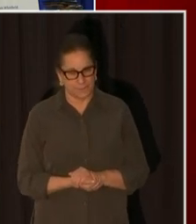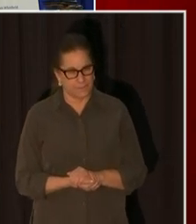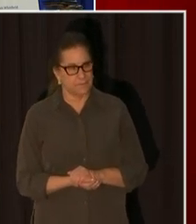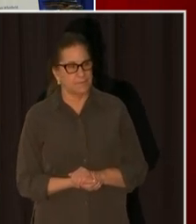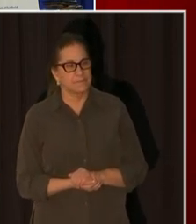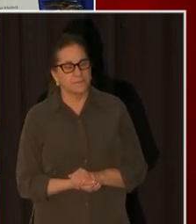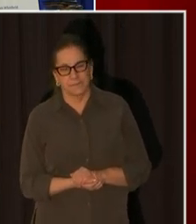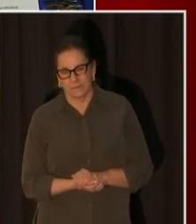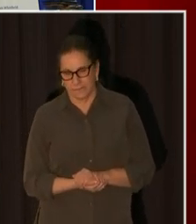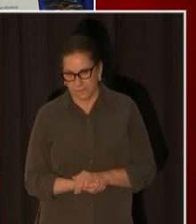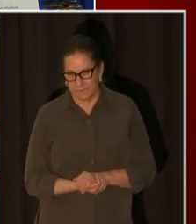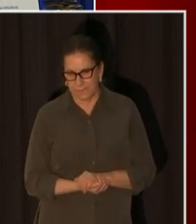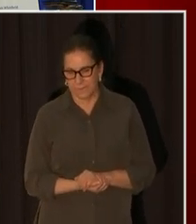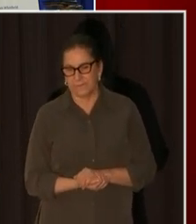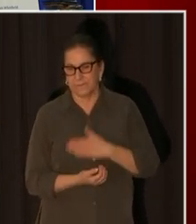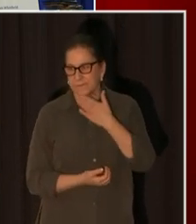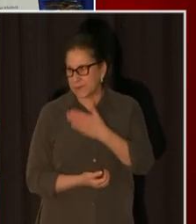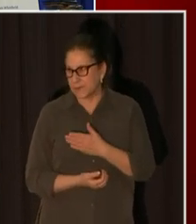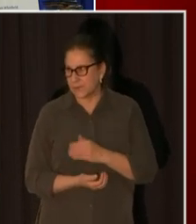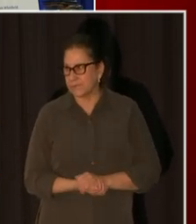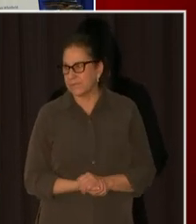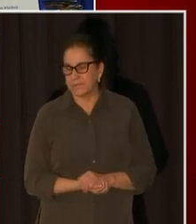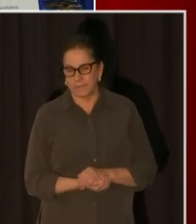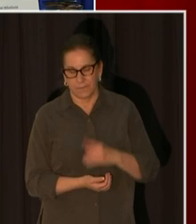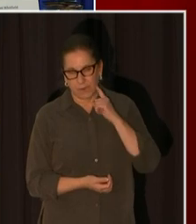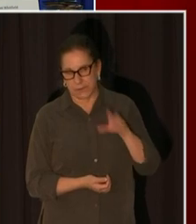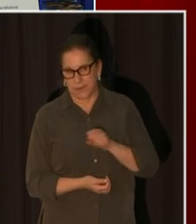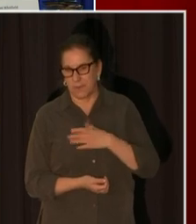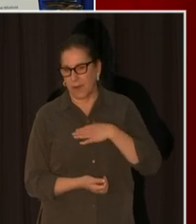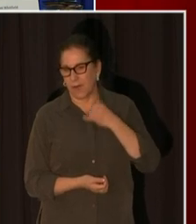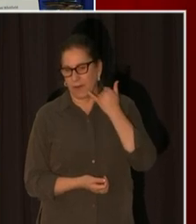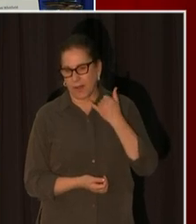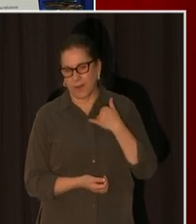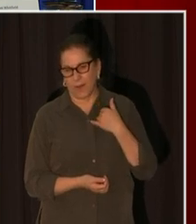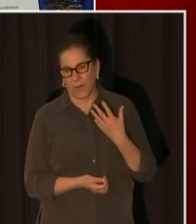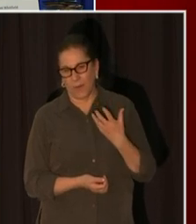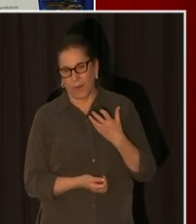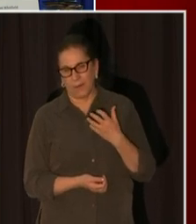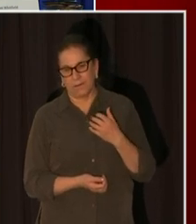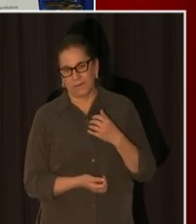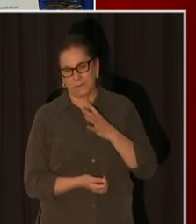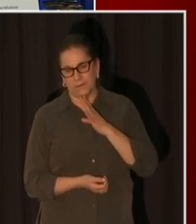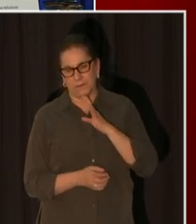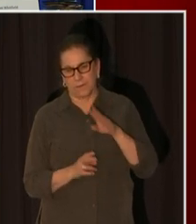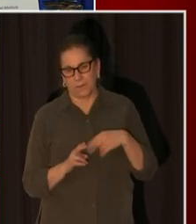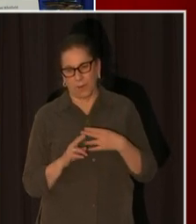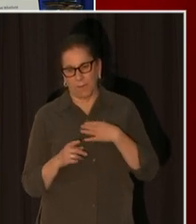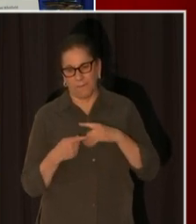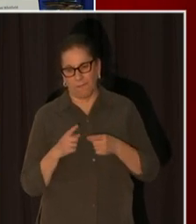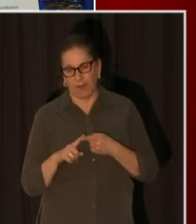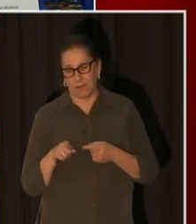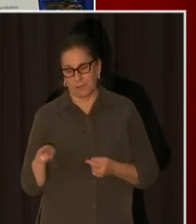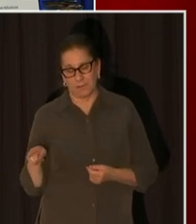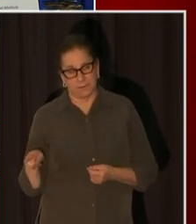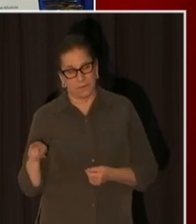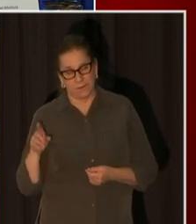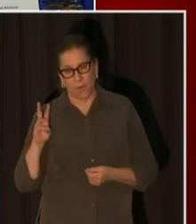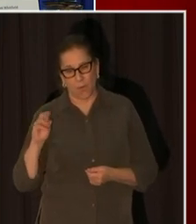if you press 0, that'll put you in the queue, and we'll make sure we get all of your contact information. Yes, and I will work with you directly.